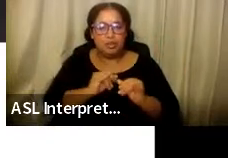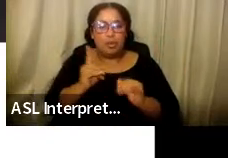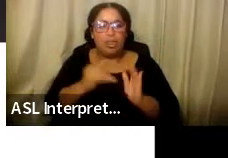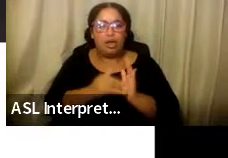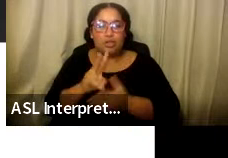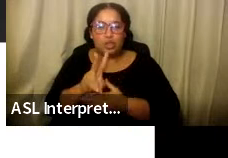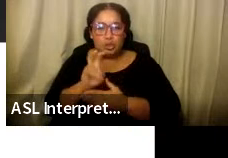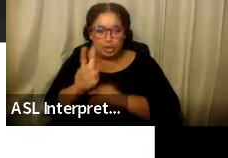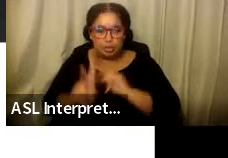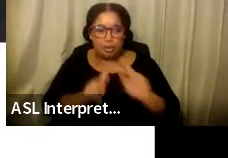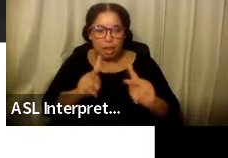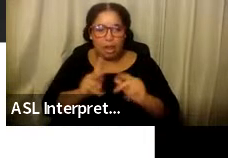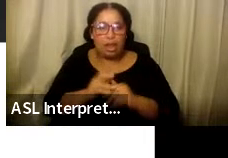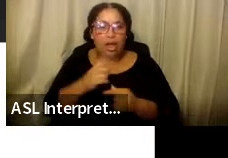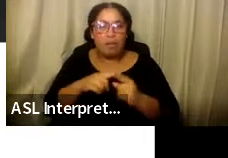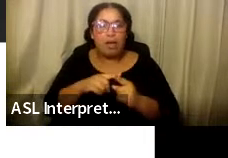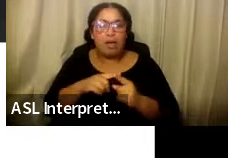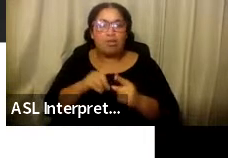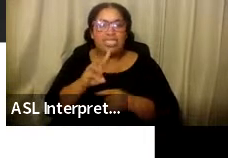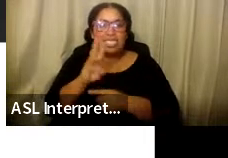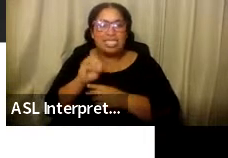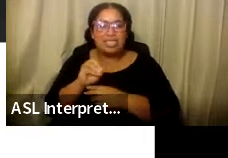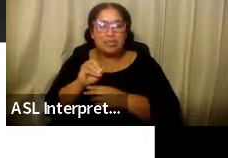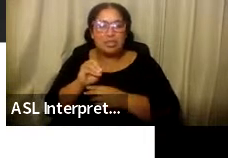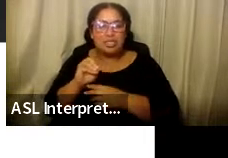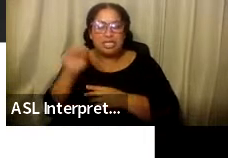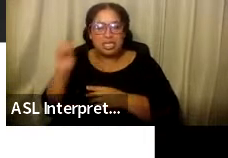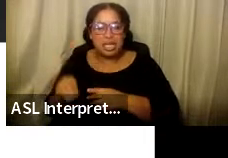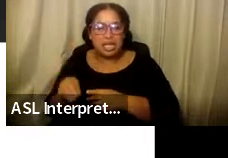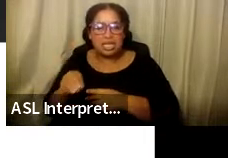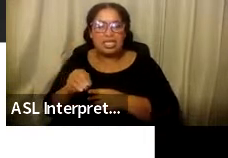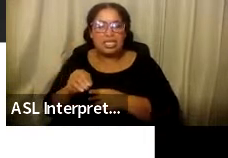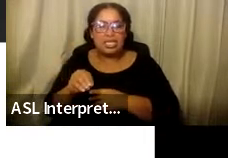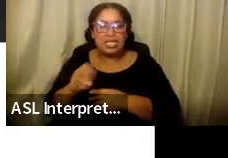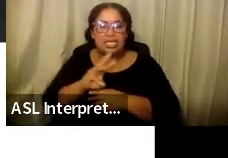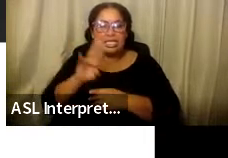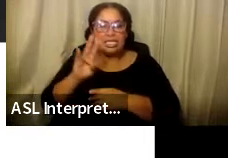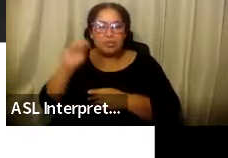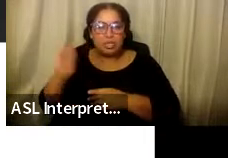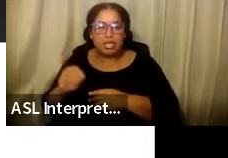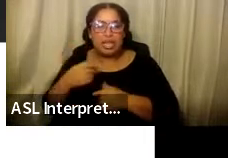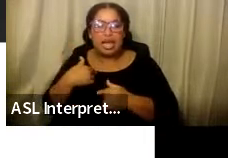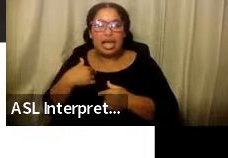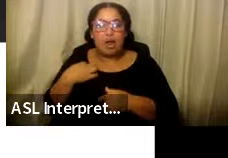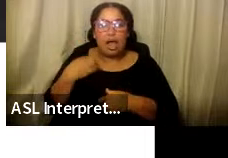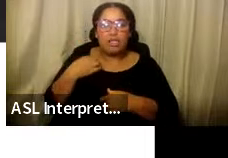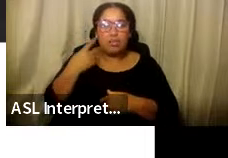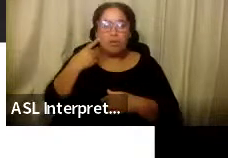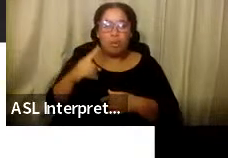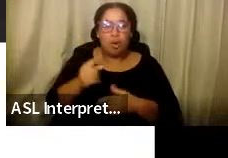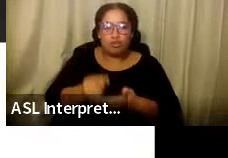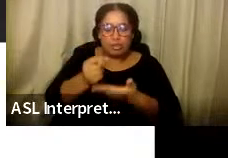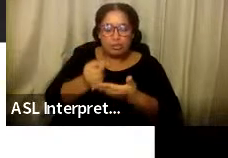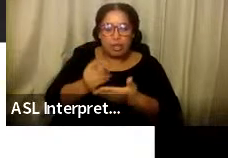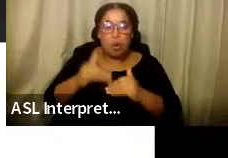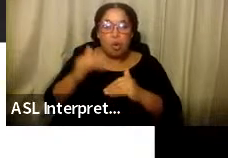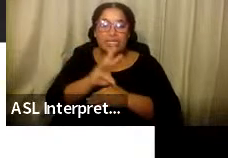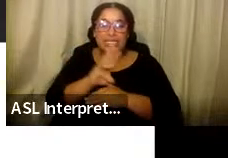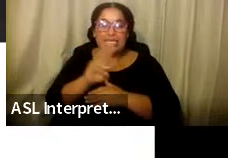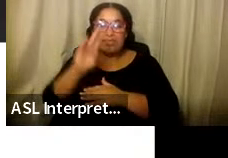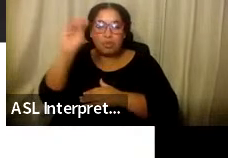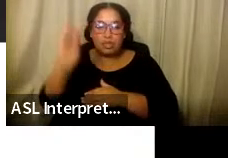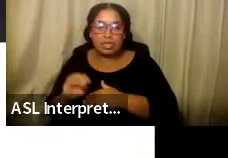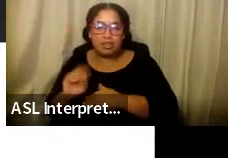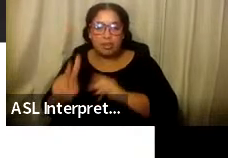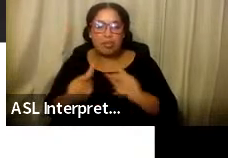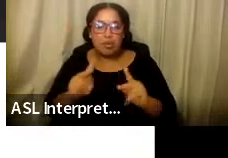people, about almost 60%, 57% were eligible for treatment. We also found that over 67%